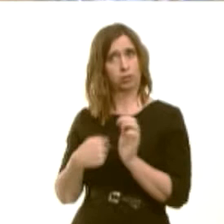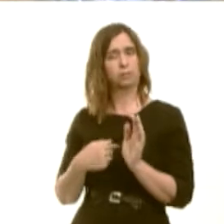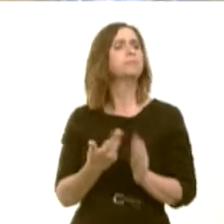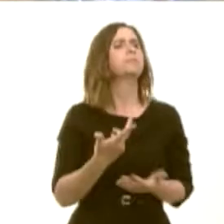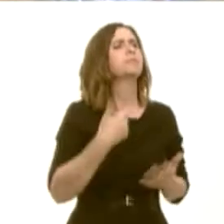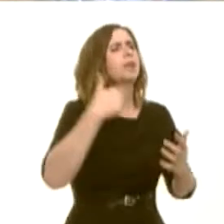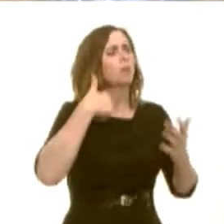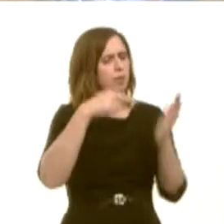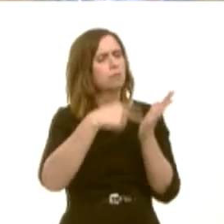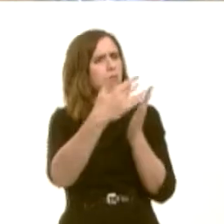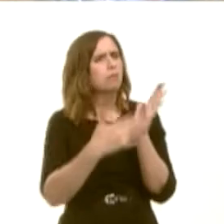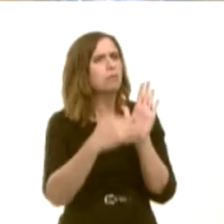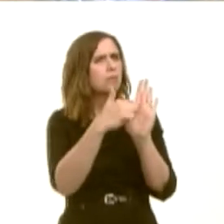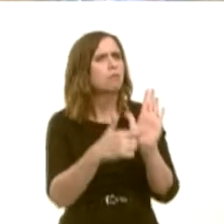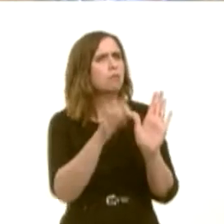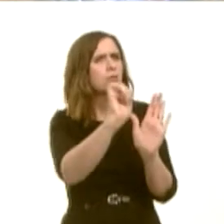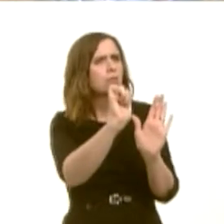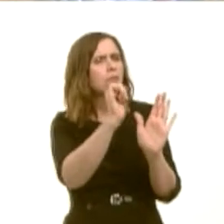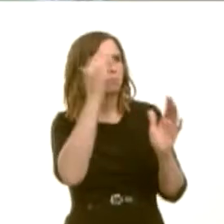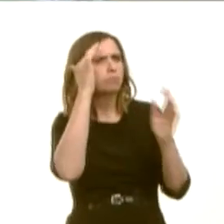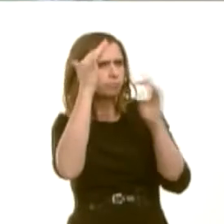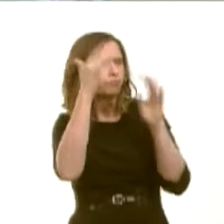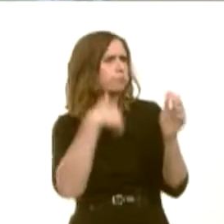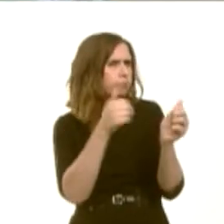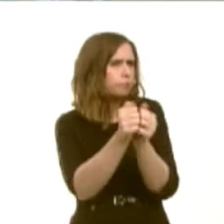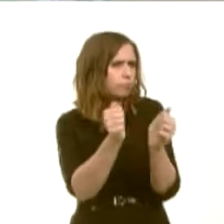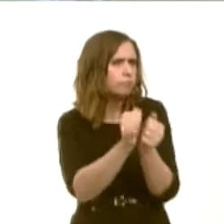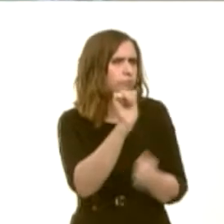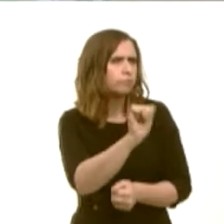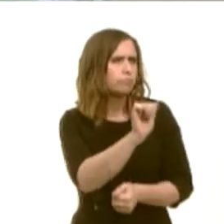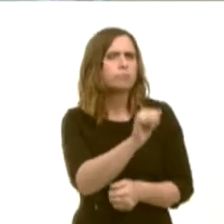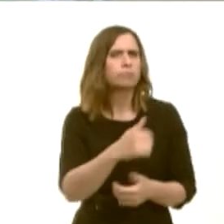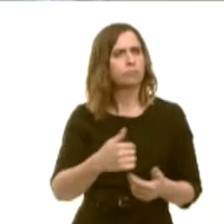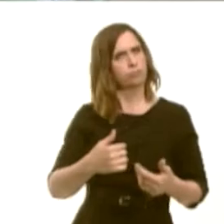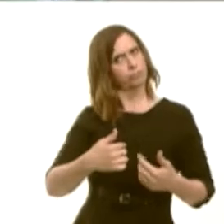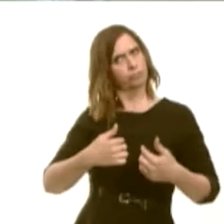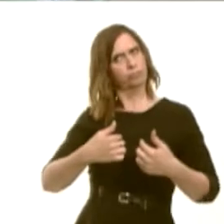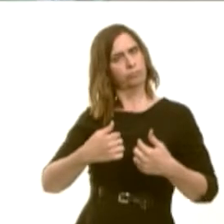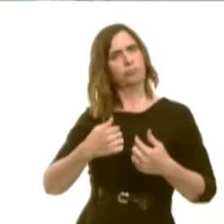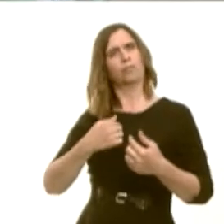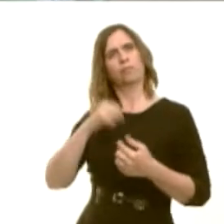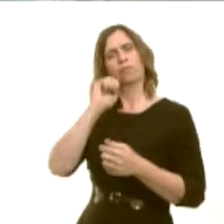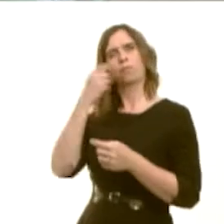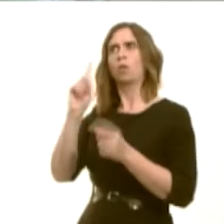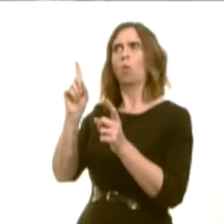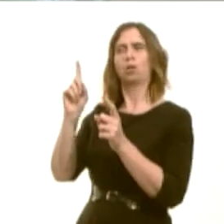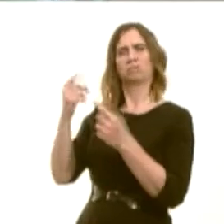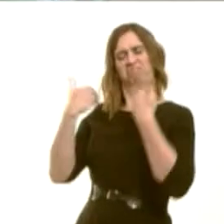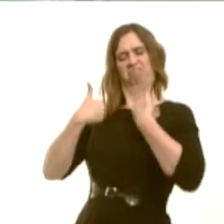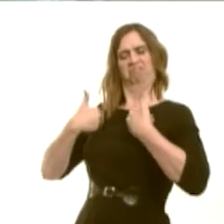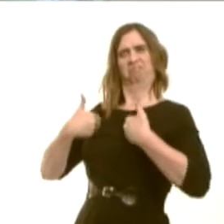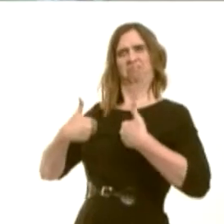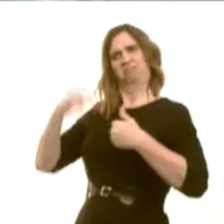the principle of what the Leader of the Liberal Democrats is saying. My party, of course, has already said we would use the proceeds of the mansion tax to employ an